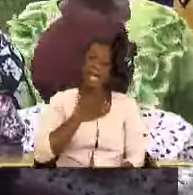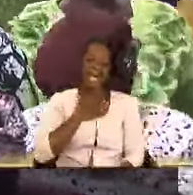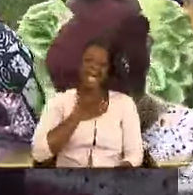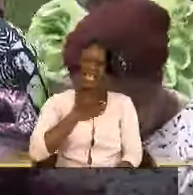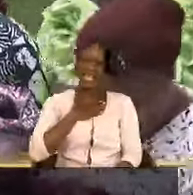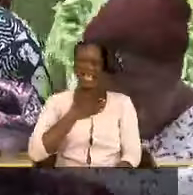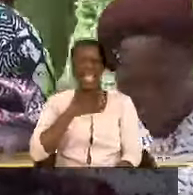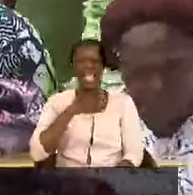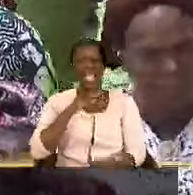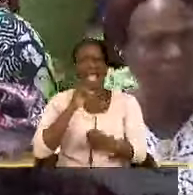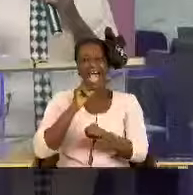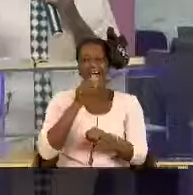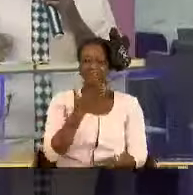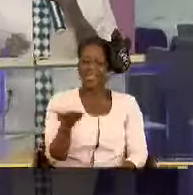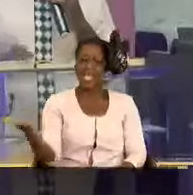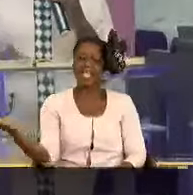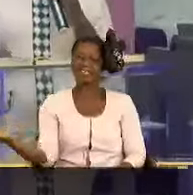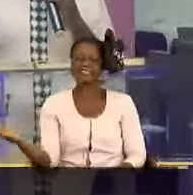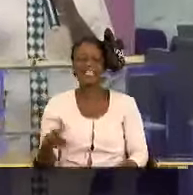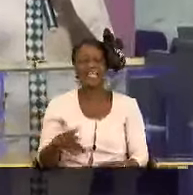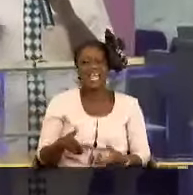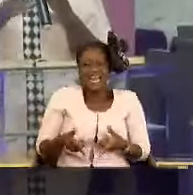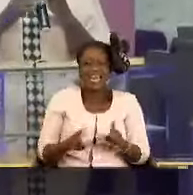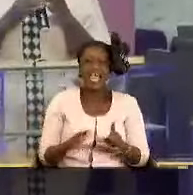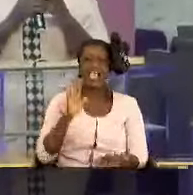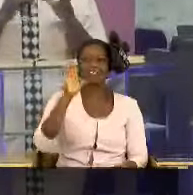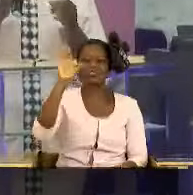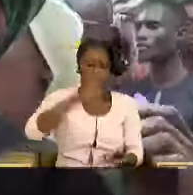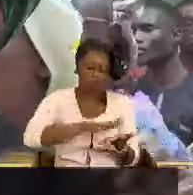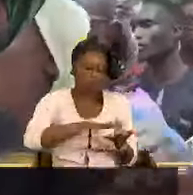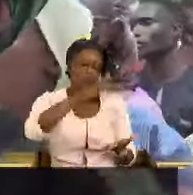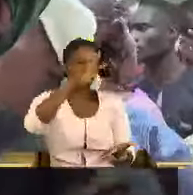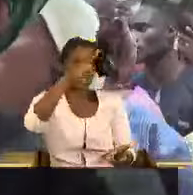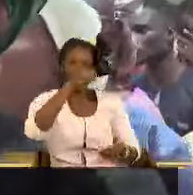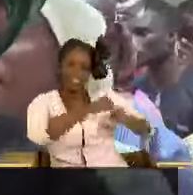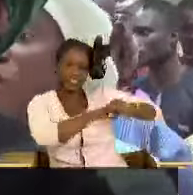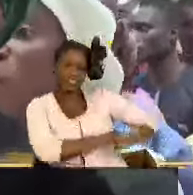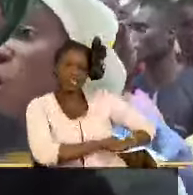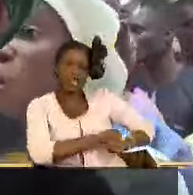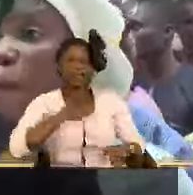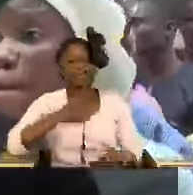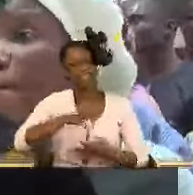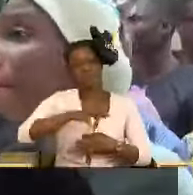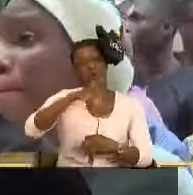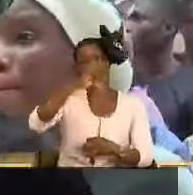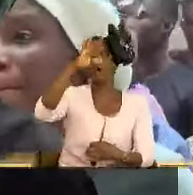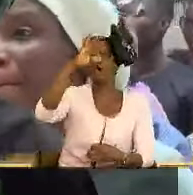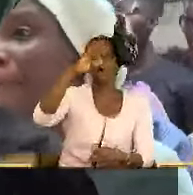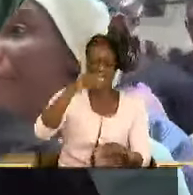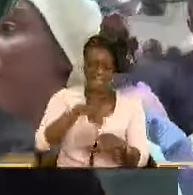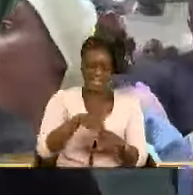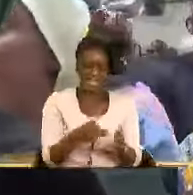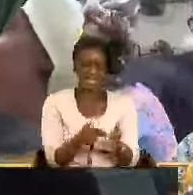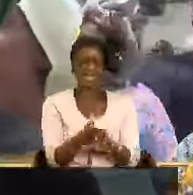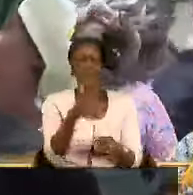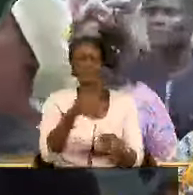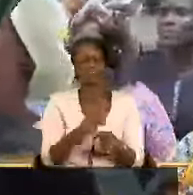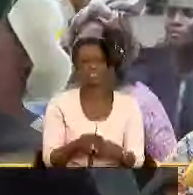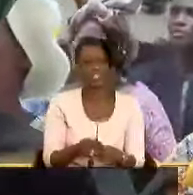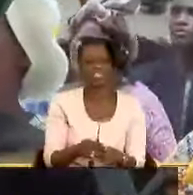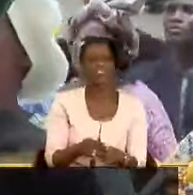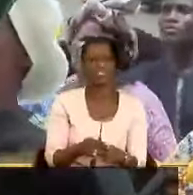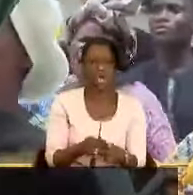Affairs and let your glory secure my soul in the mighty name of